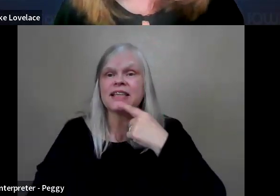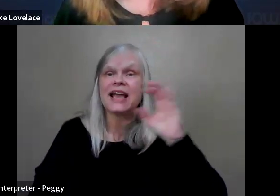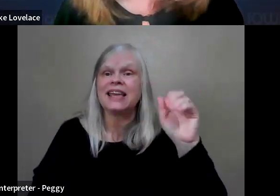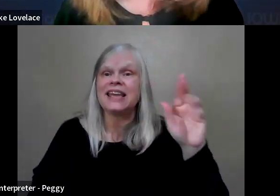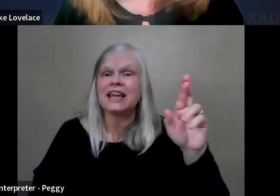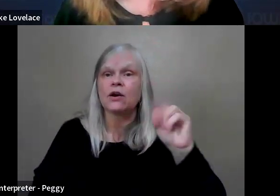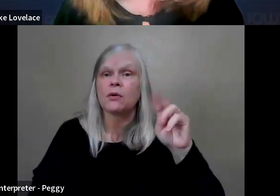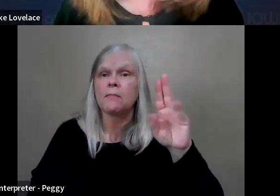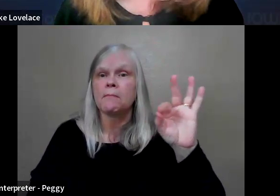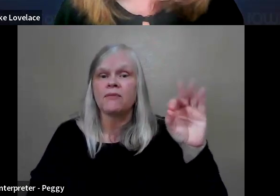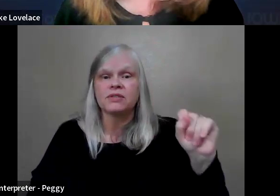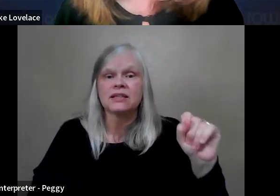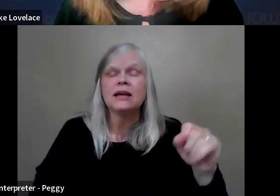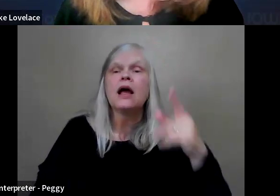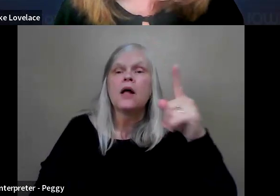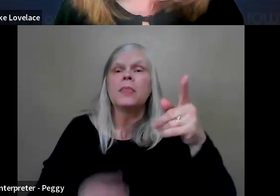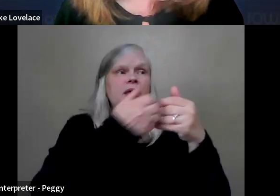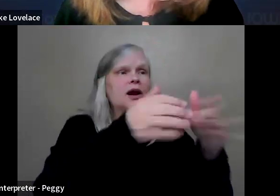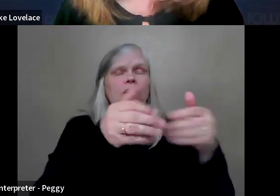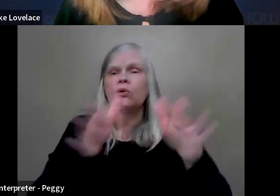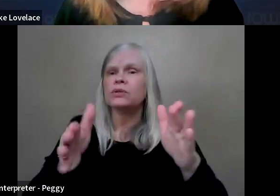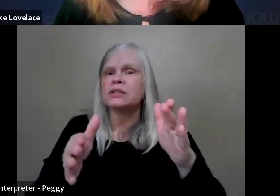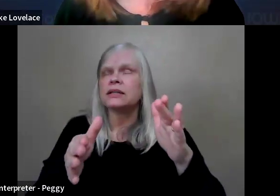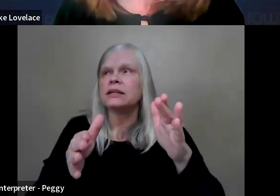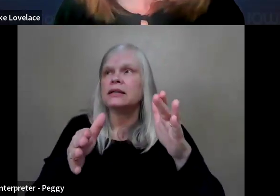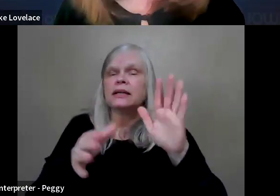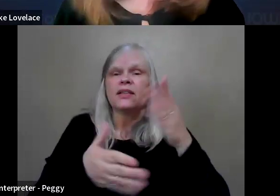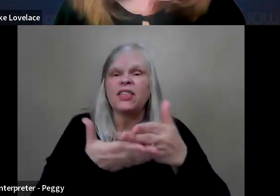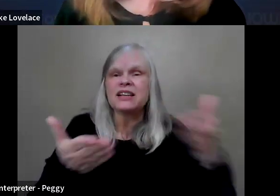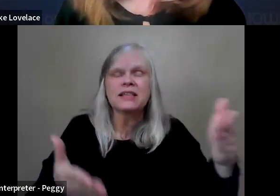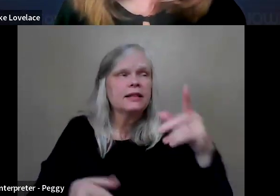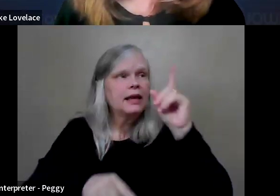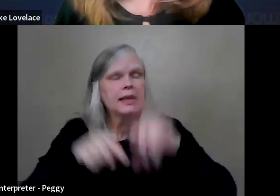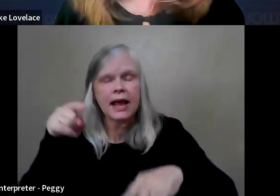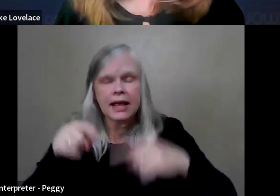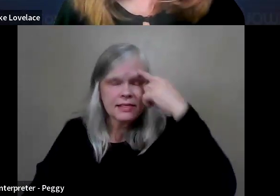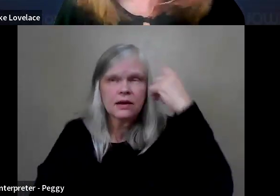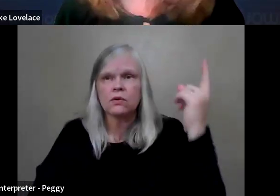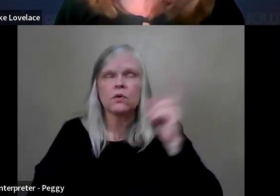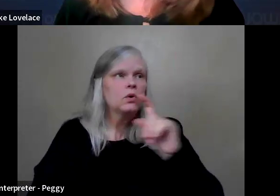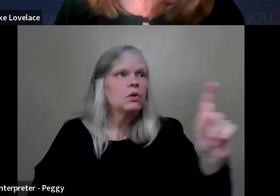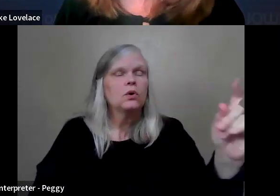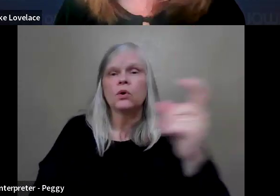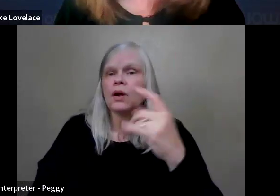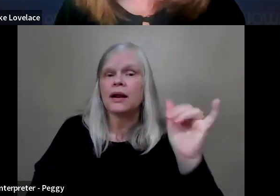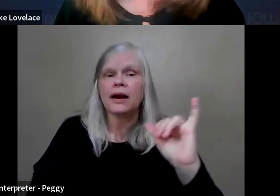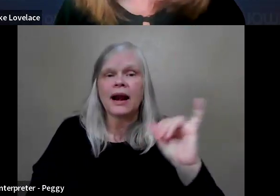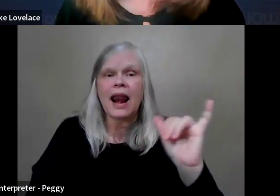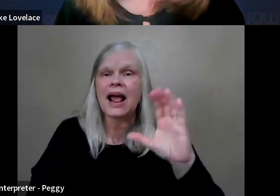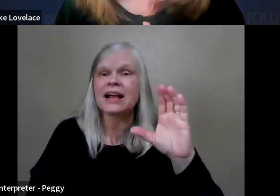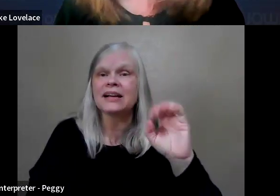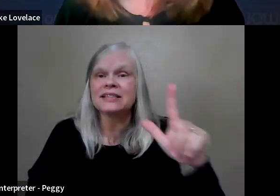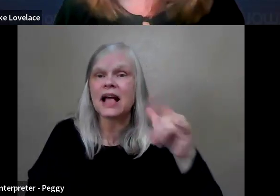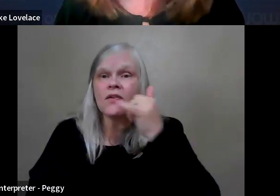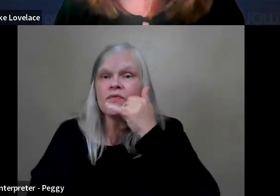We also see misplacing items and difficulty retracing steps as a sign of dementia. You may have heard of things such as a cell phone